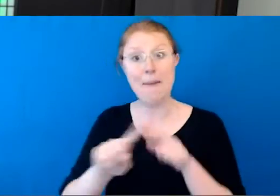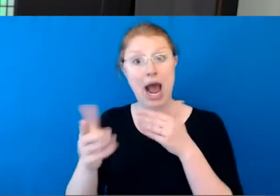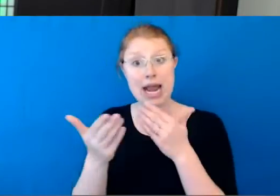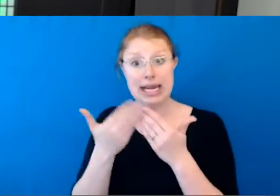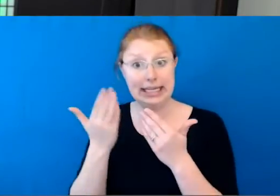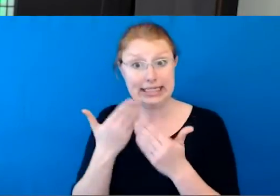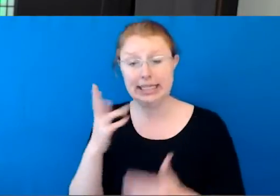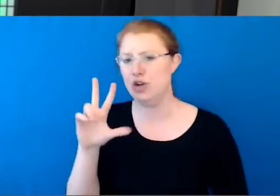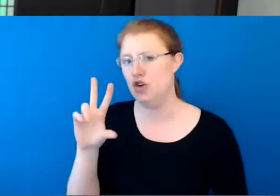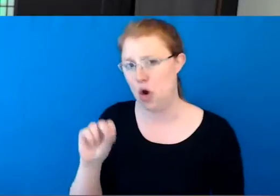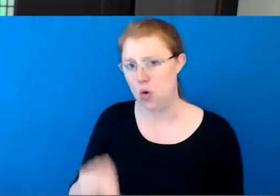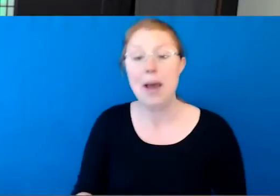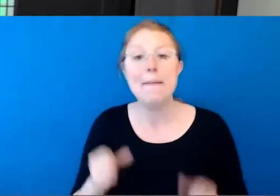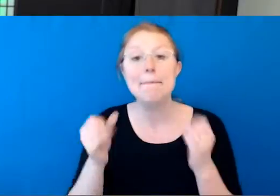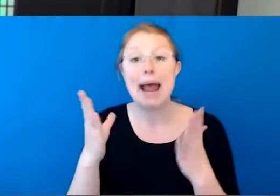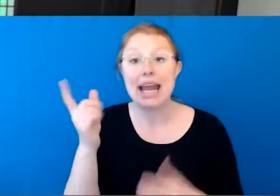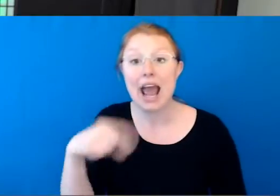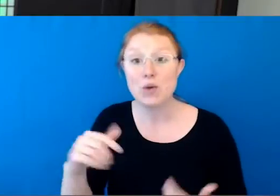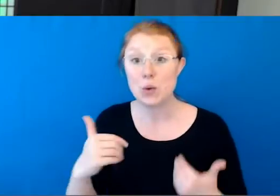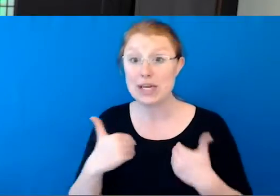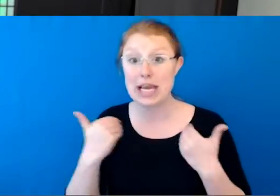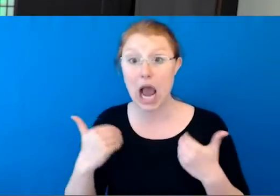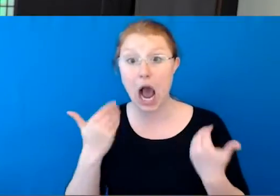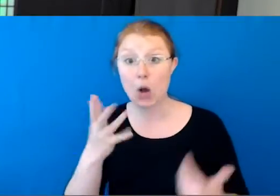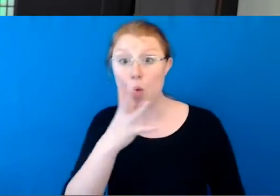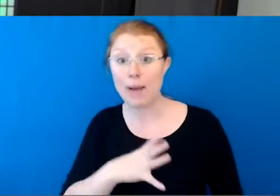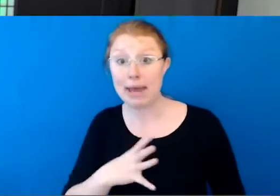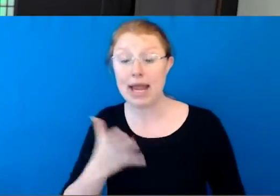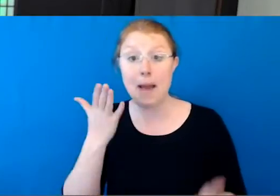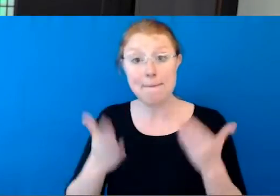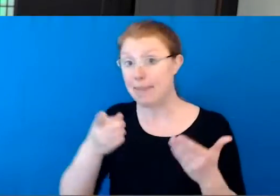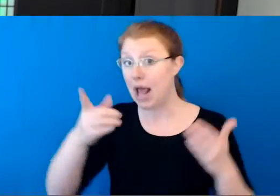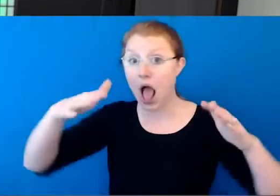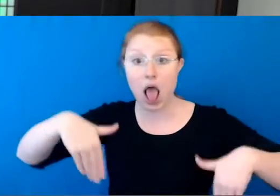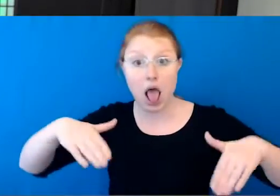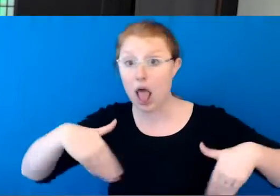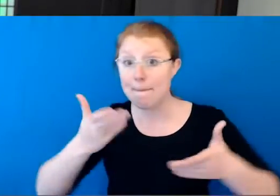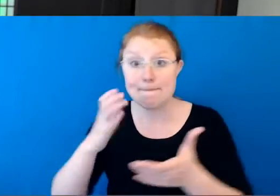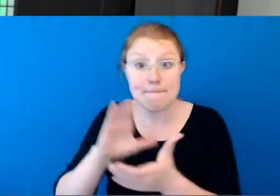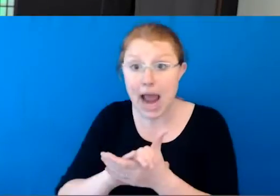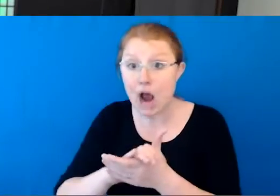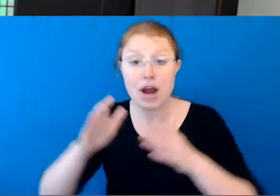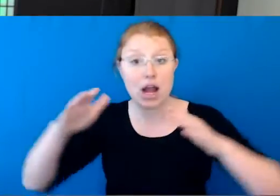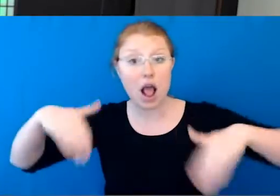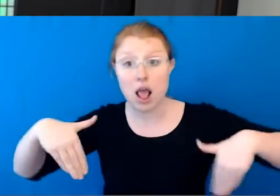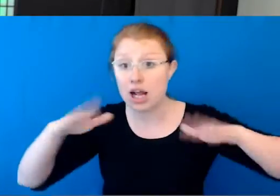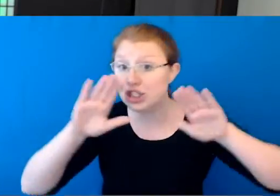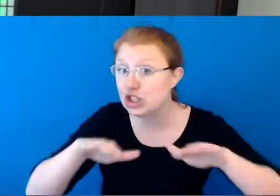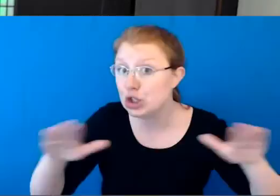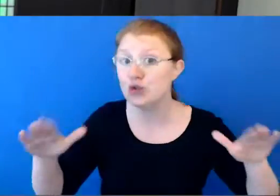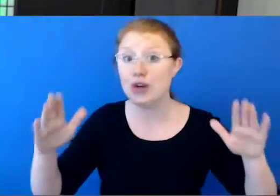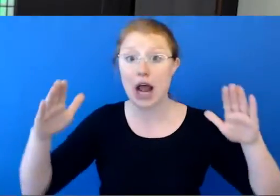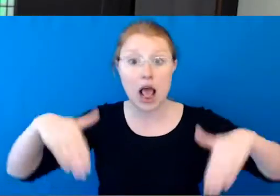many of you young women out there who maybe are going to be married in the very near future,